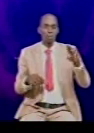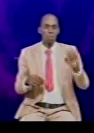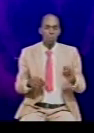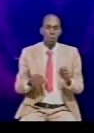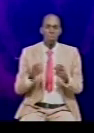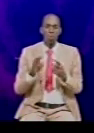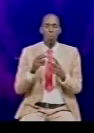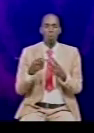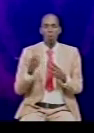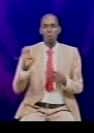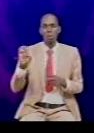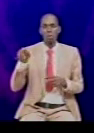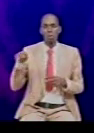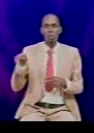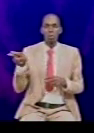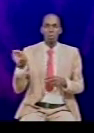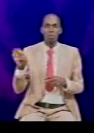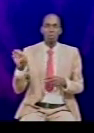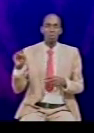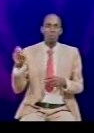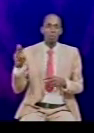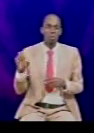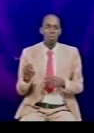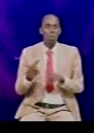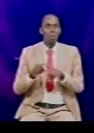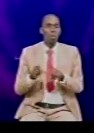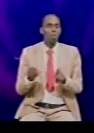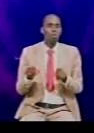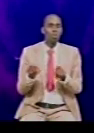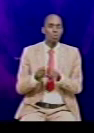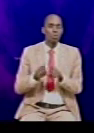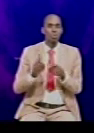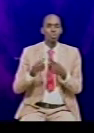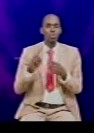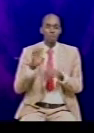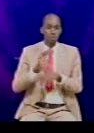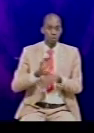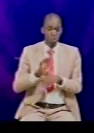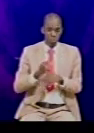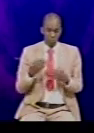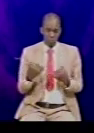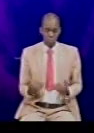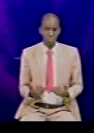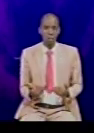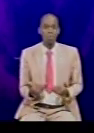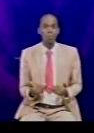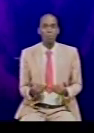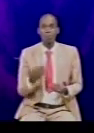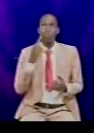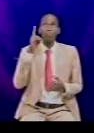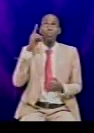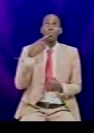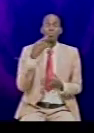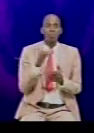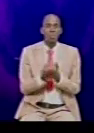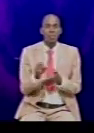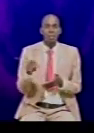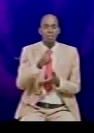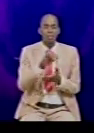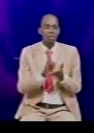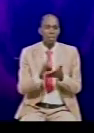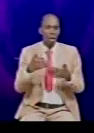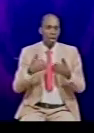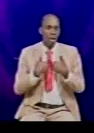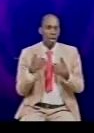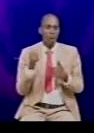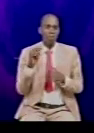or Ephesus, but to the churches. In this church age, it says, he that hath an ear, let